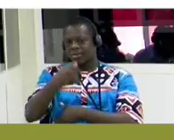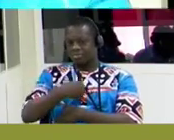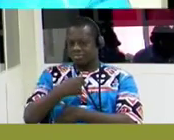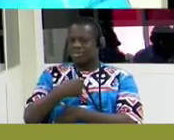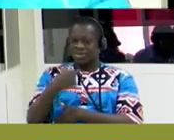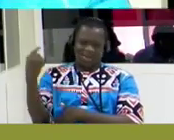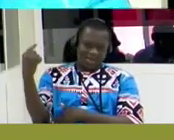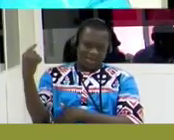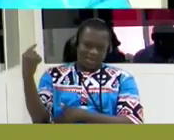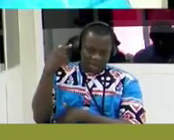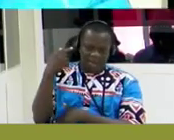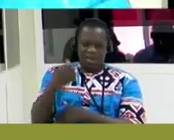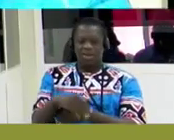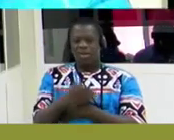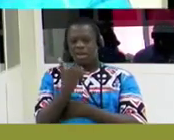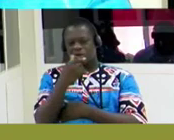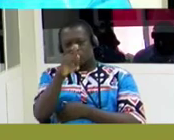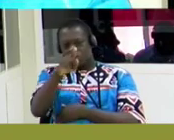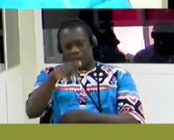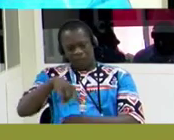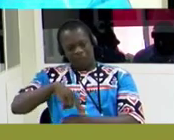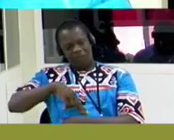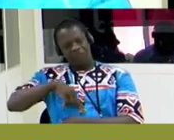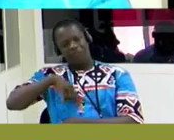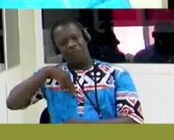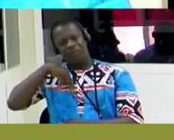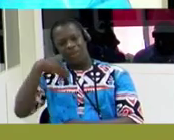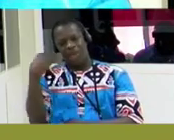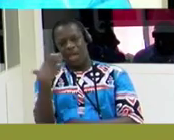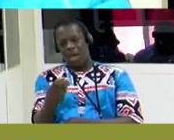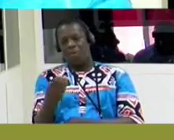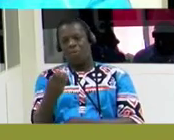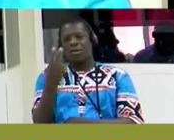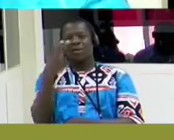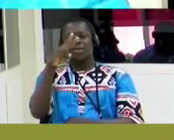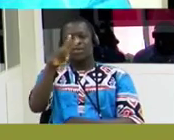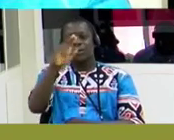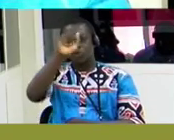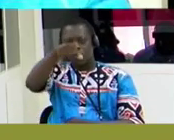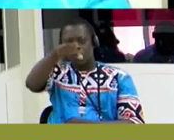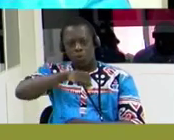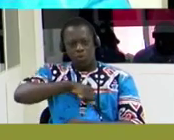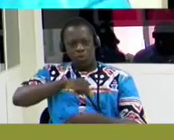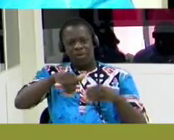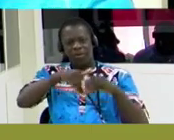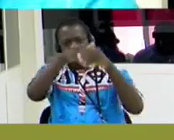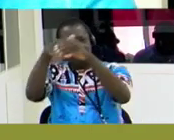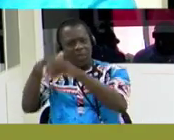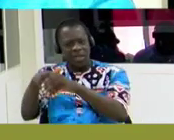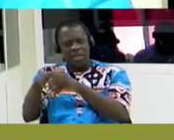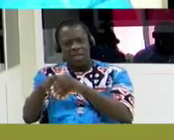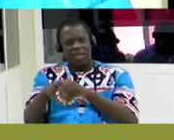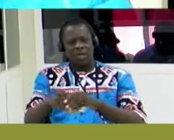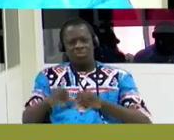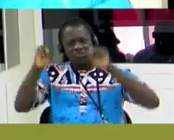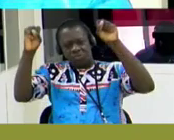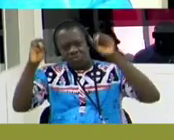How did you feel when you saw your colleagues celebrating the killing of your